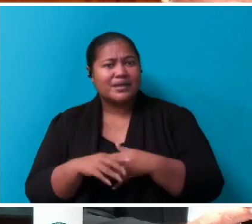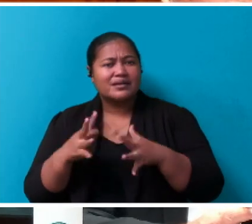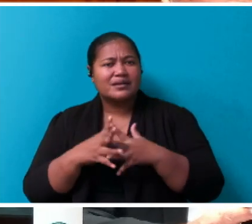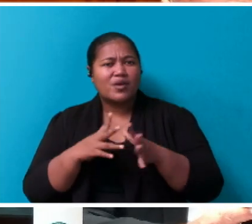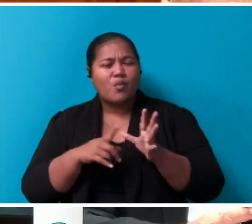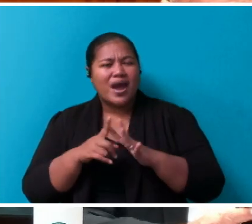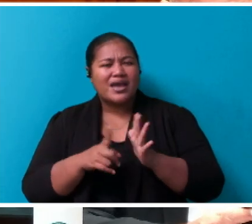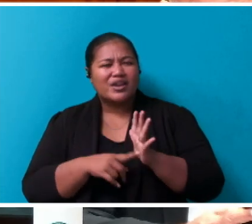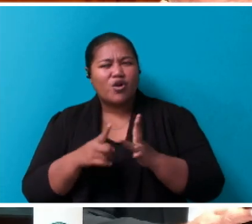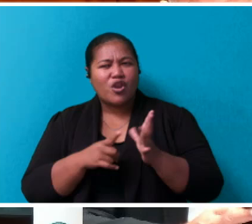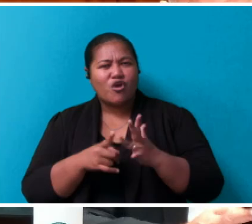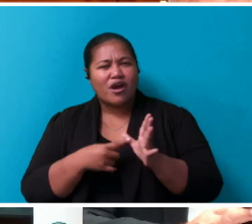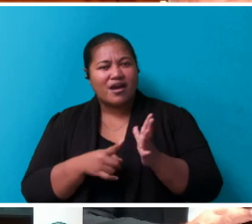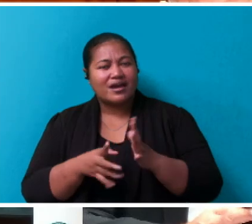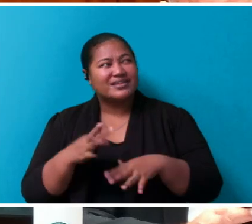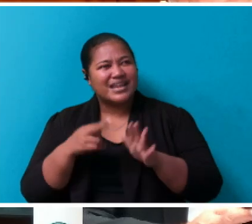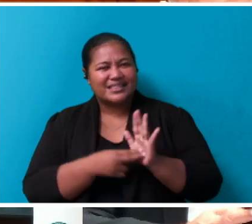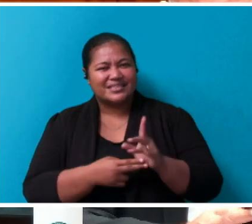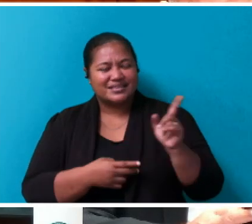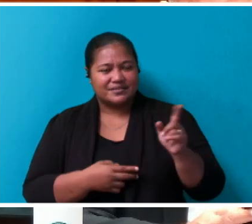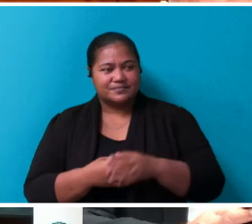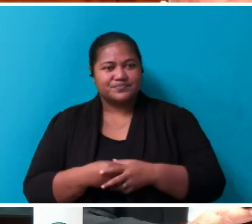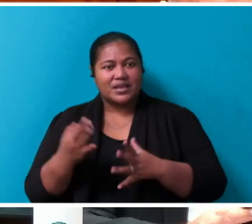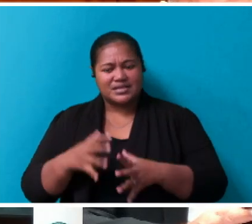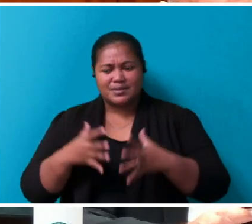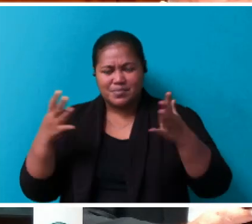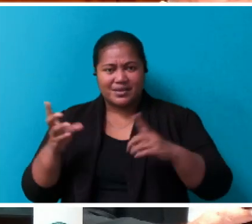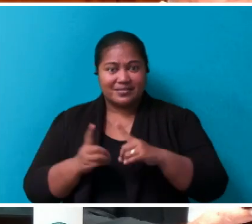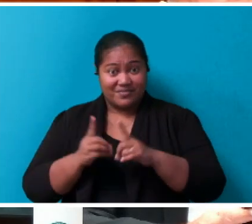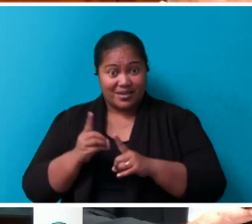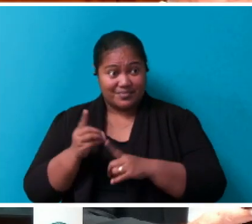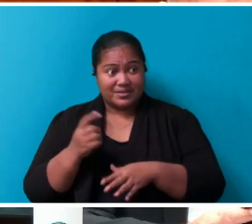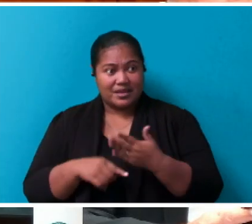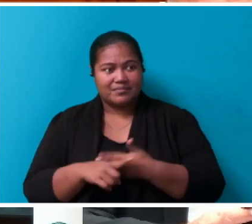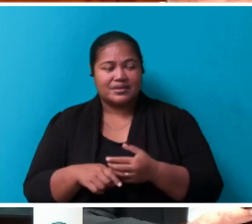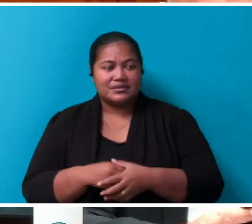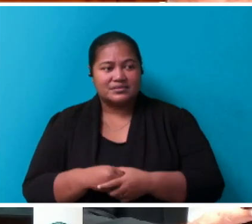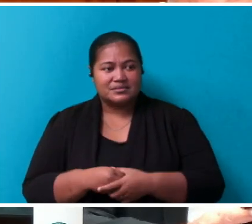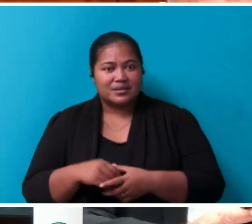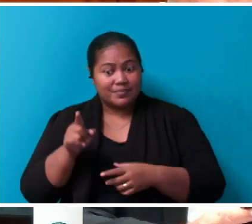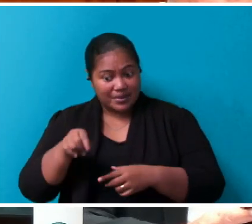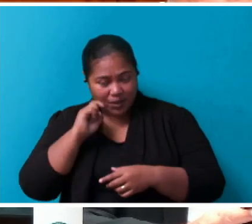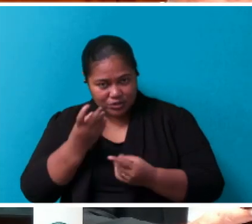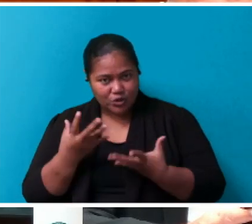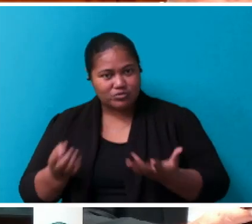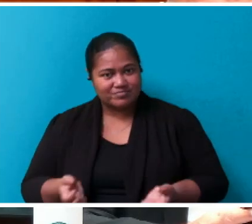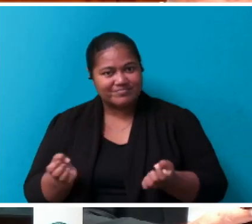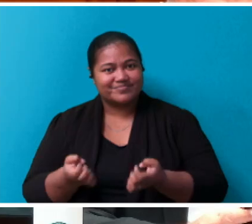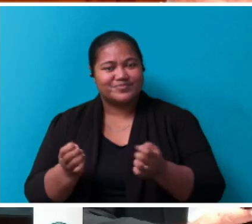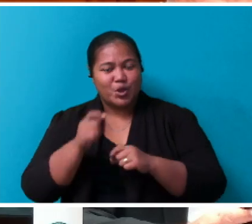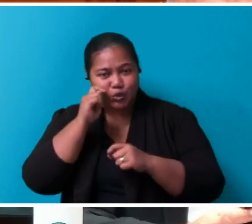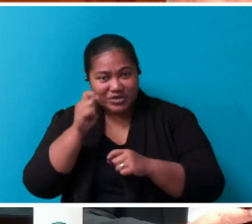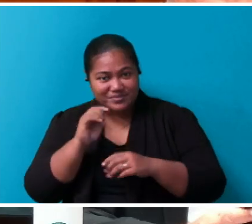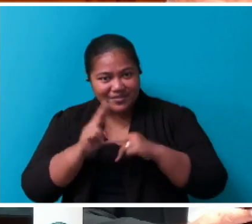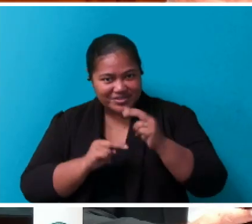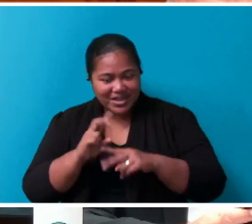which potentially is a large-scale development which stands to significantly boost tourism infrastructure,